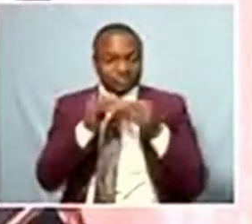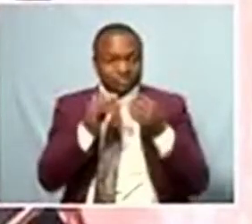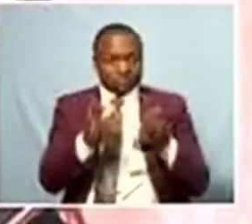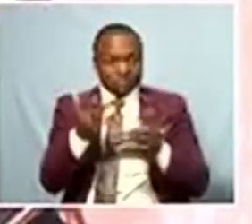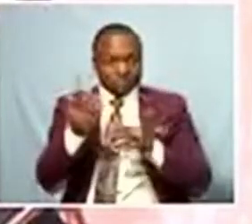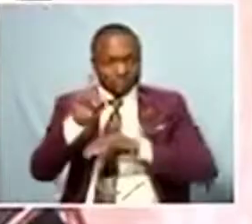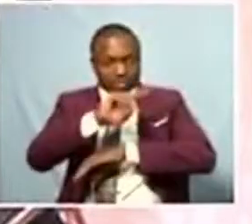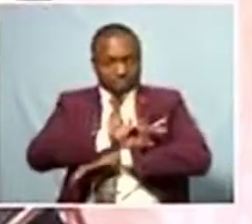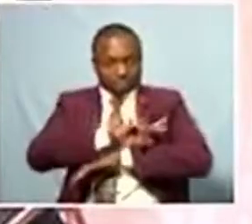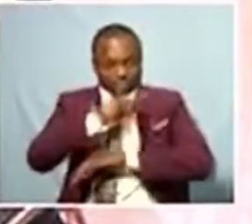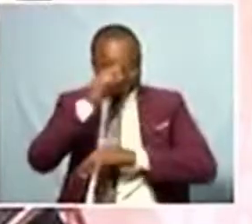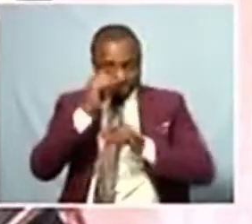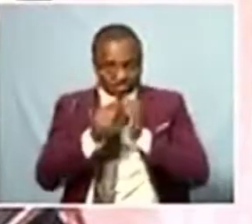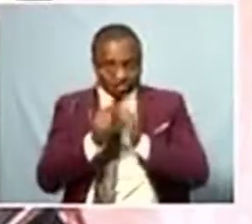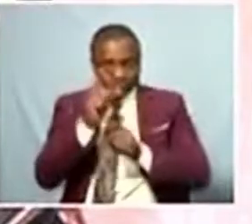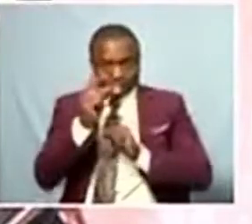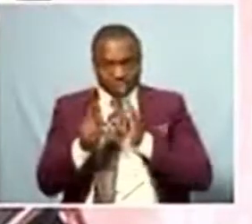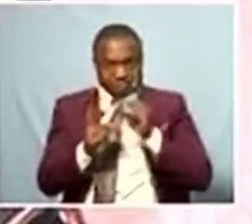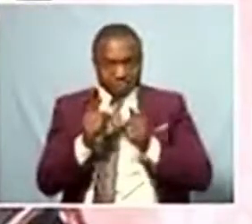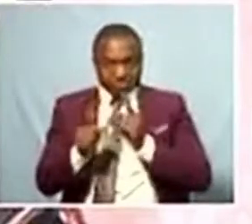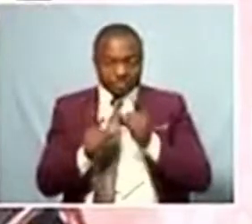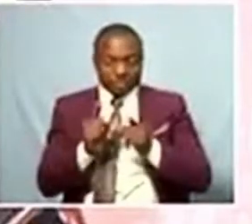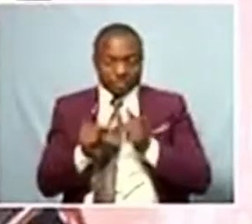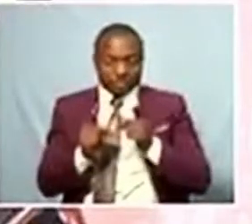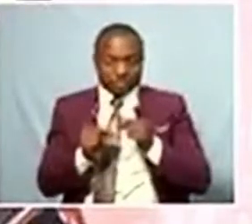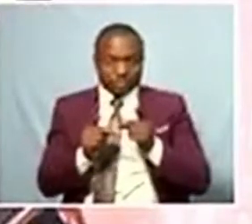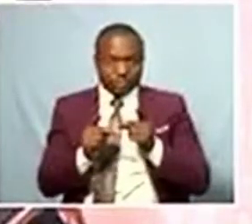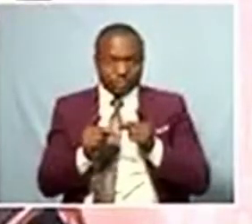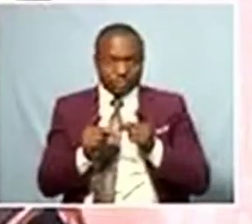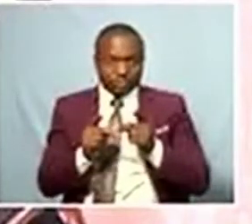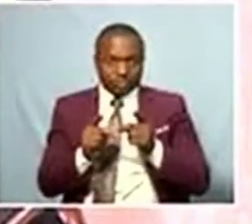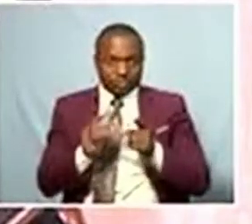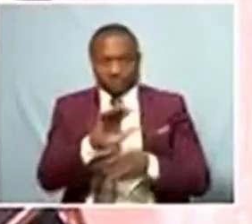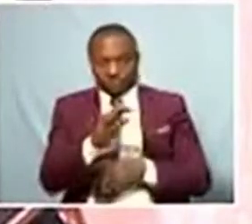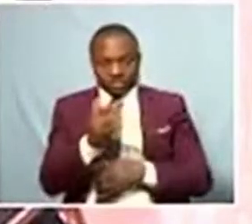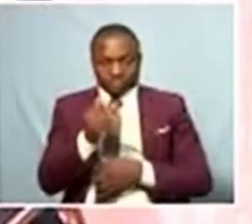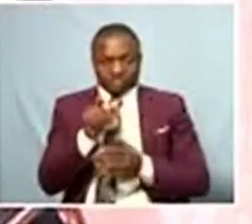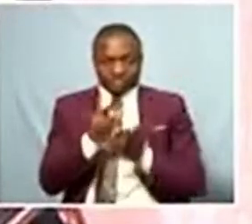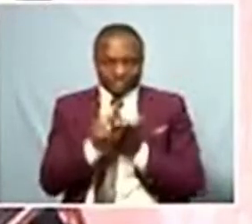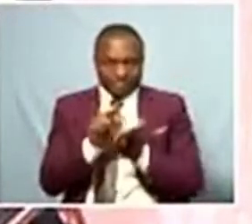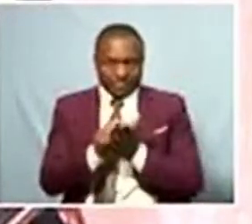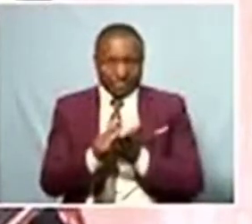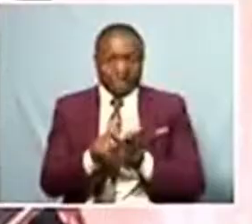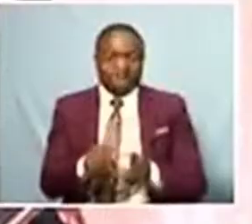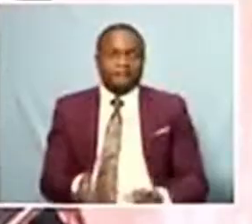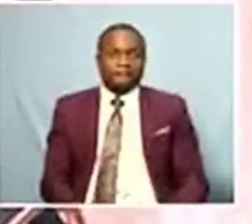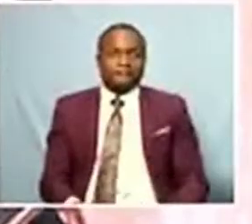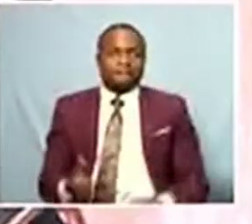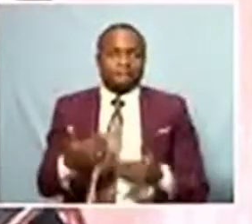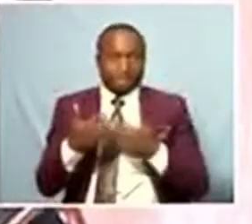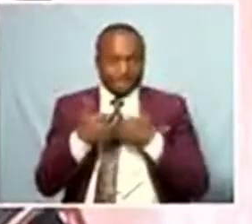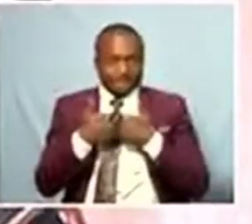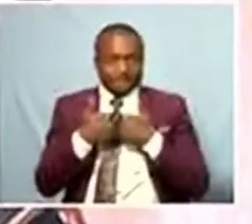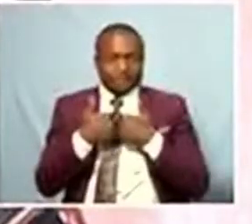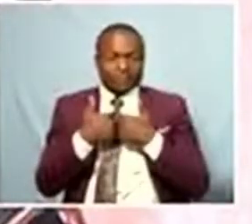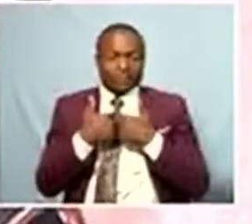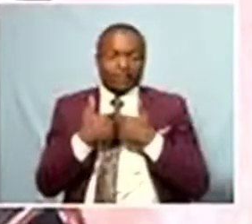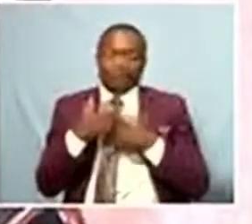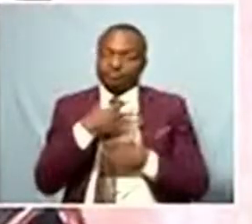of the transit, the processing, and the transit back to Lusaka. So therefore, we're having, I think it's almost